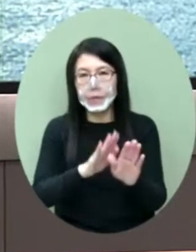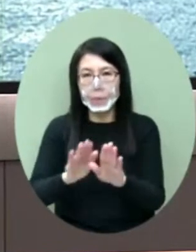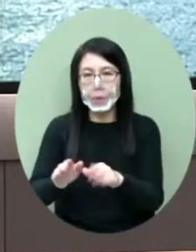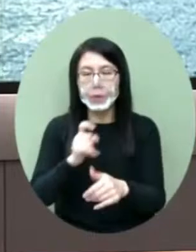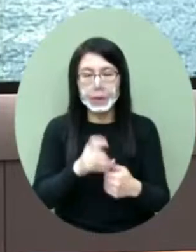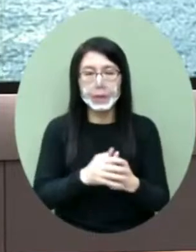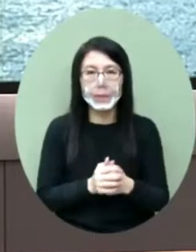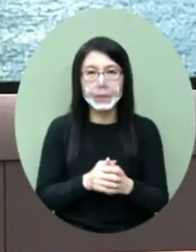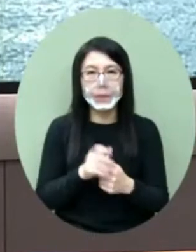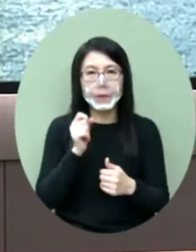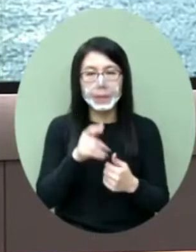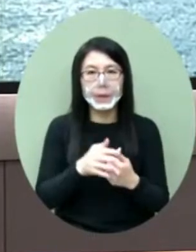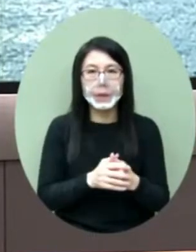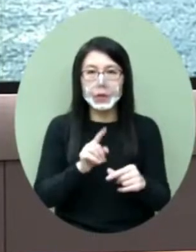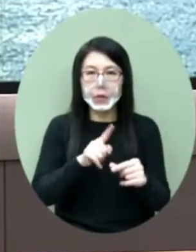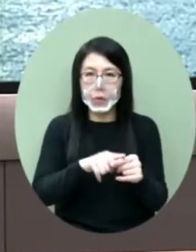for